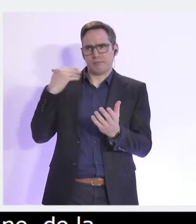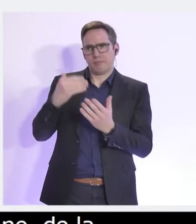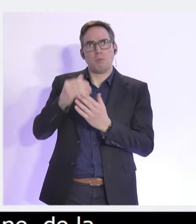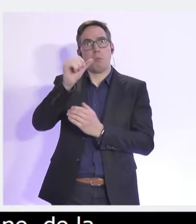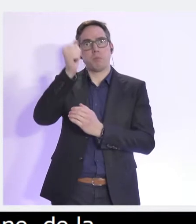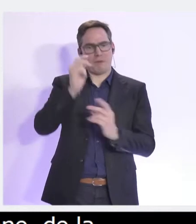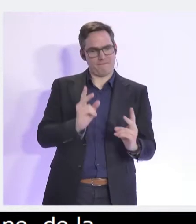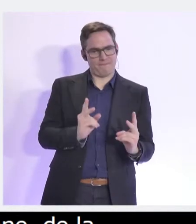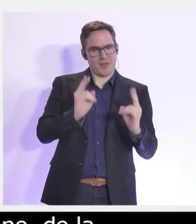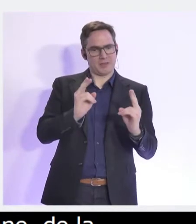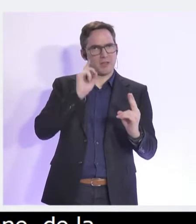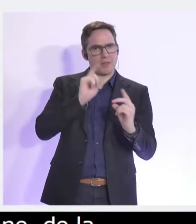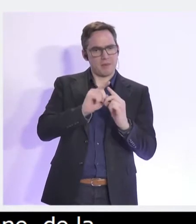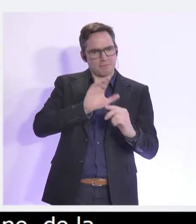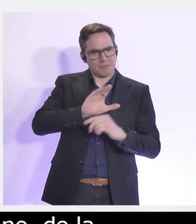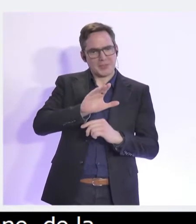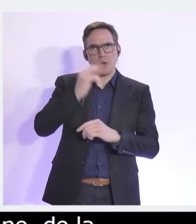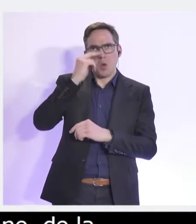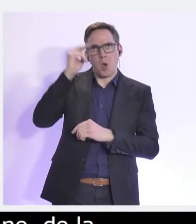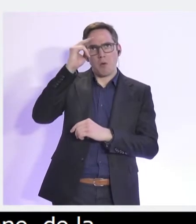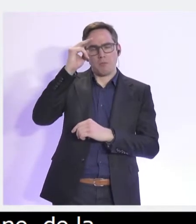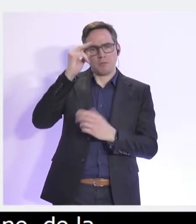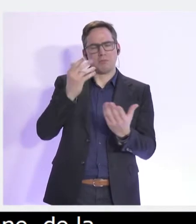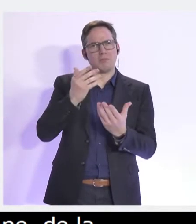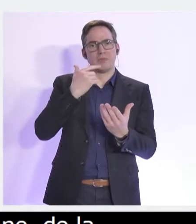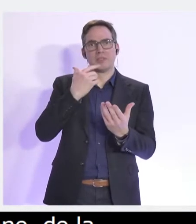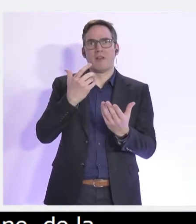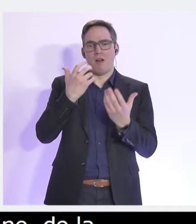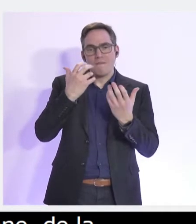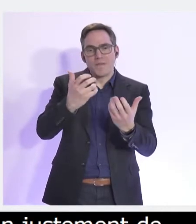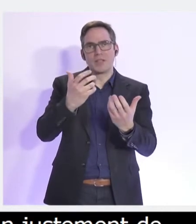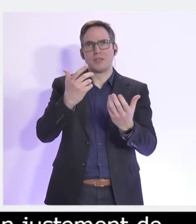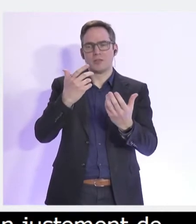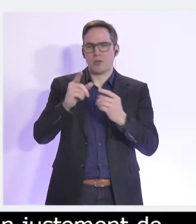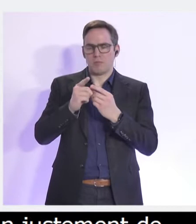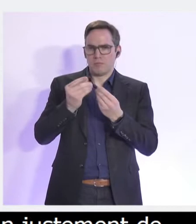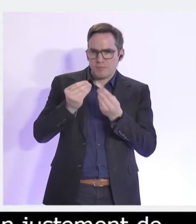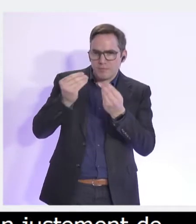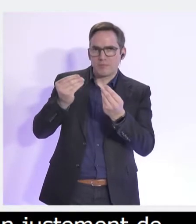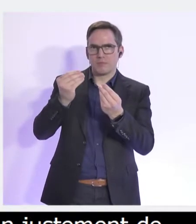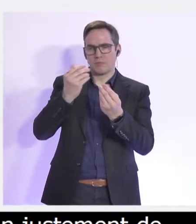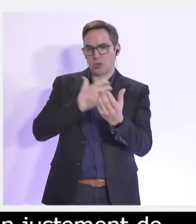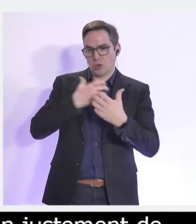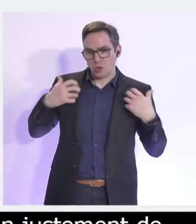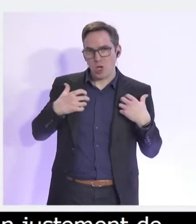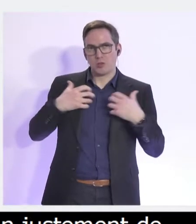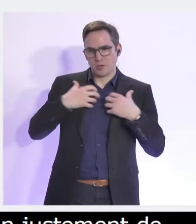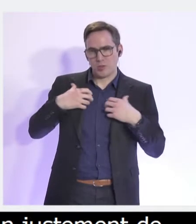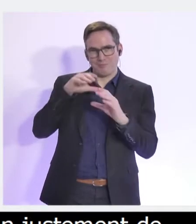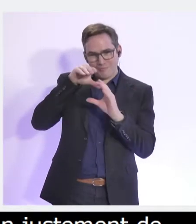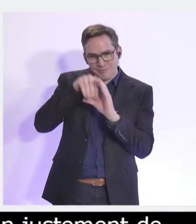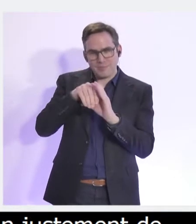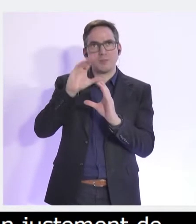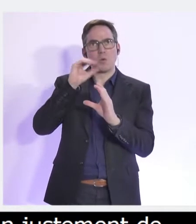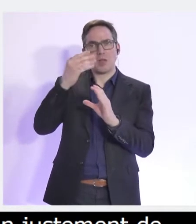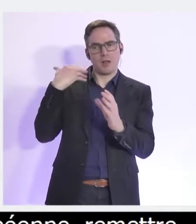organizing this first phase, the first axis of the European strategy, which is to put science into our public policies.